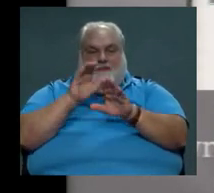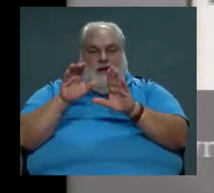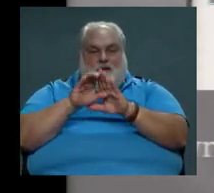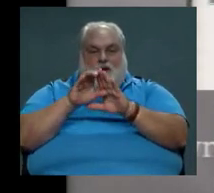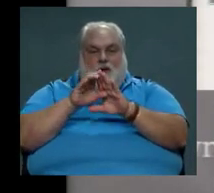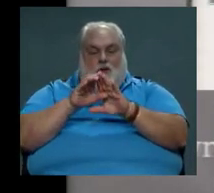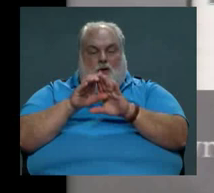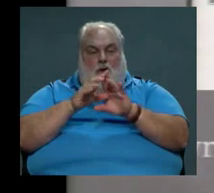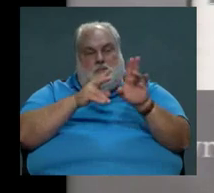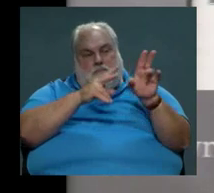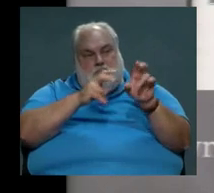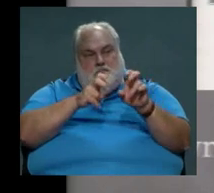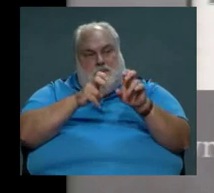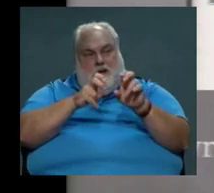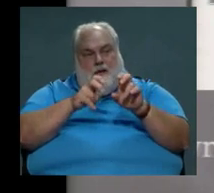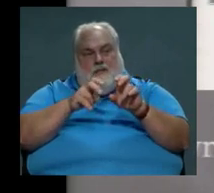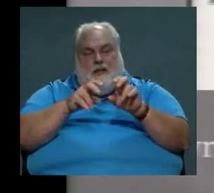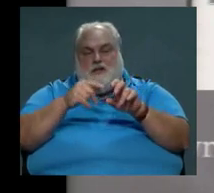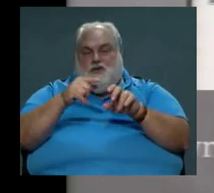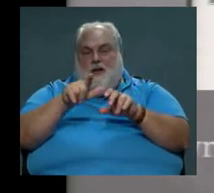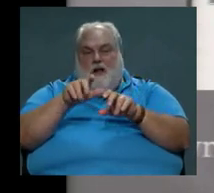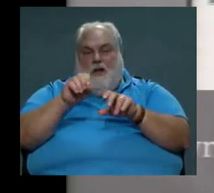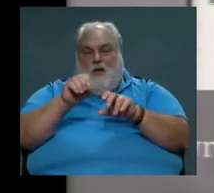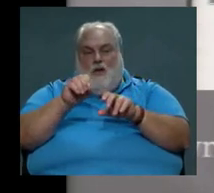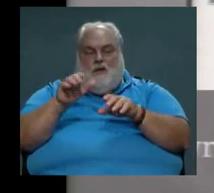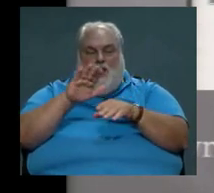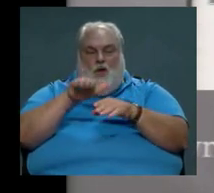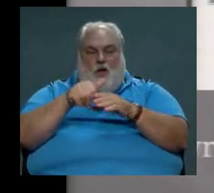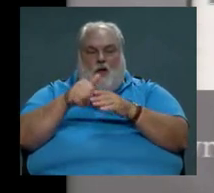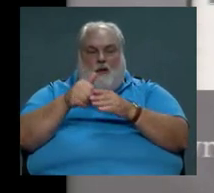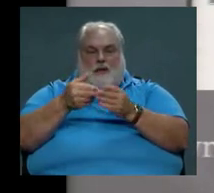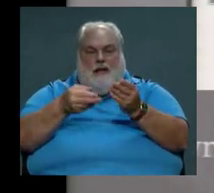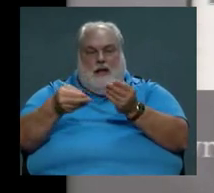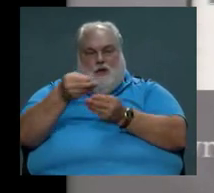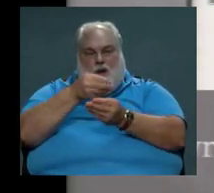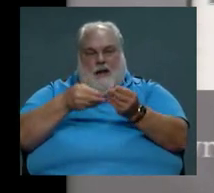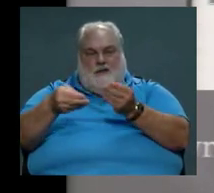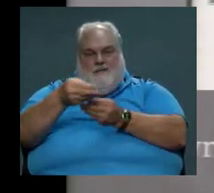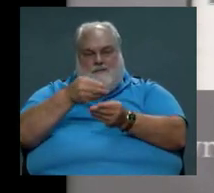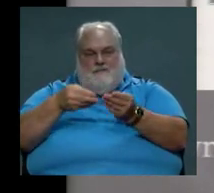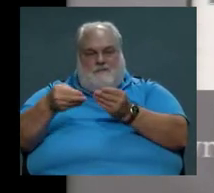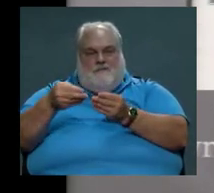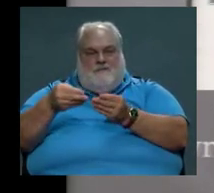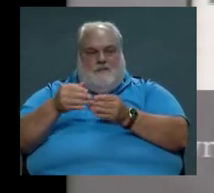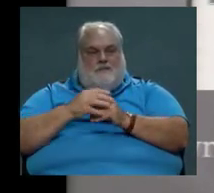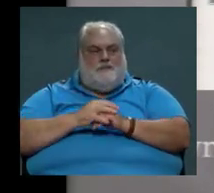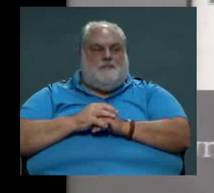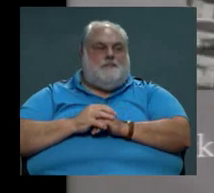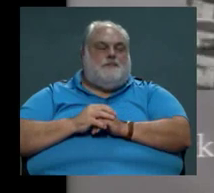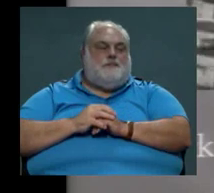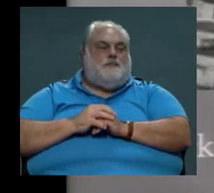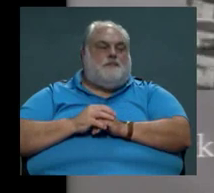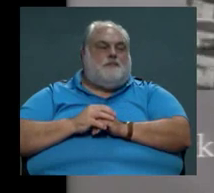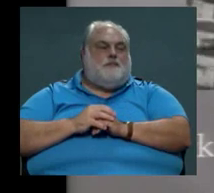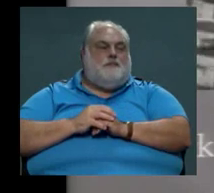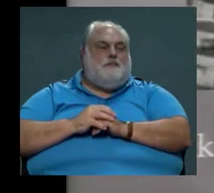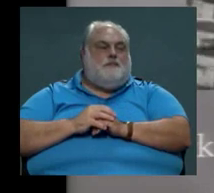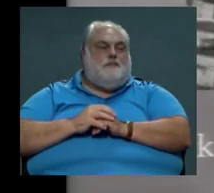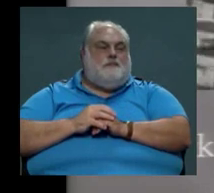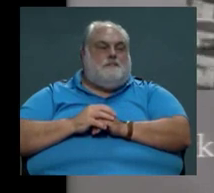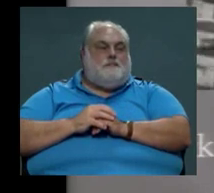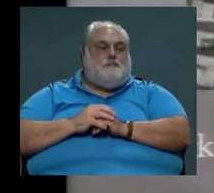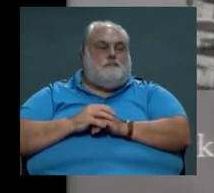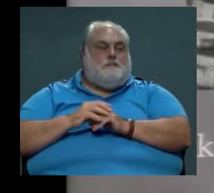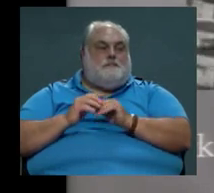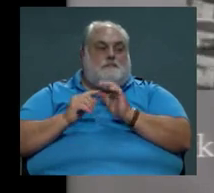or on top of the base map or on top of the GLO. It all works whether you can switch the base layers out. Next. And then that's